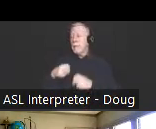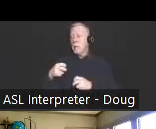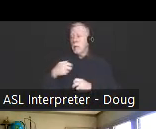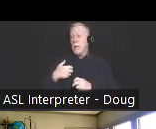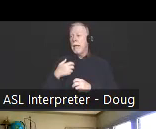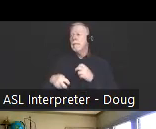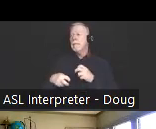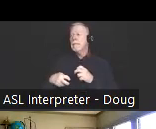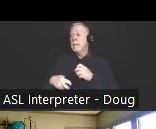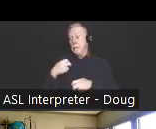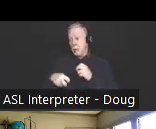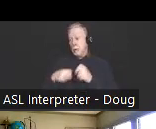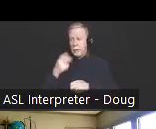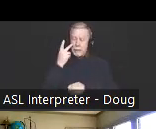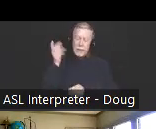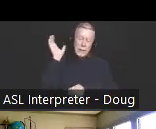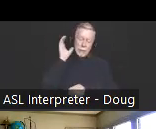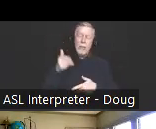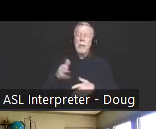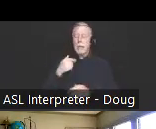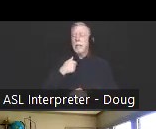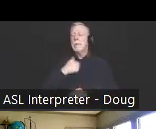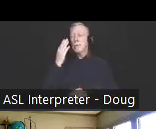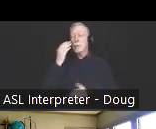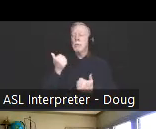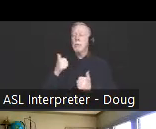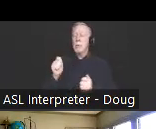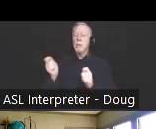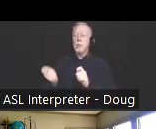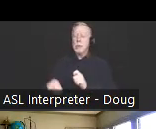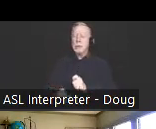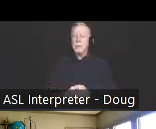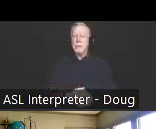or seeing, please let us know and we'll try to adjust.